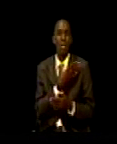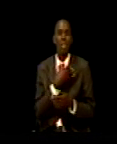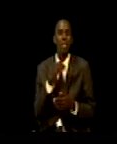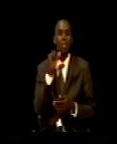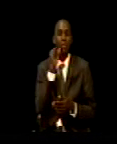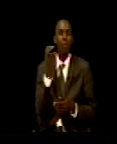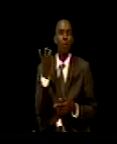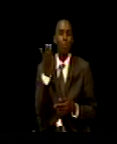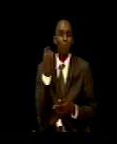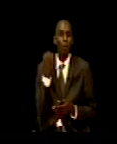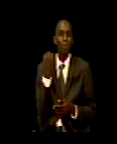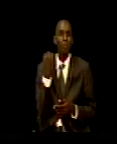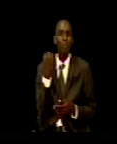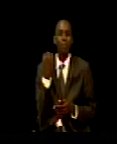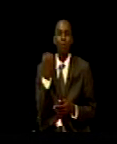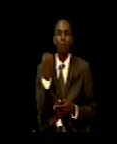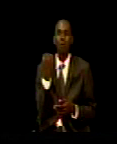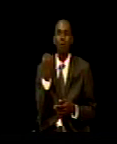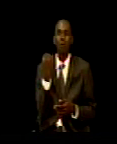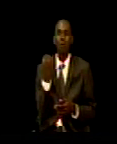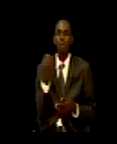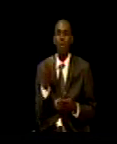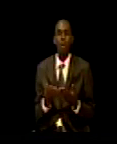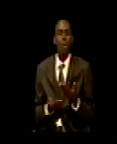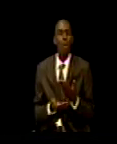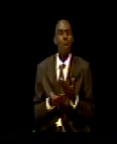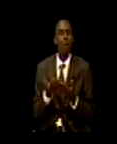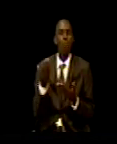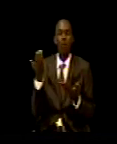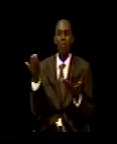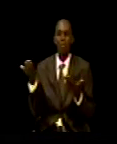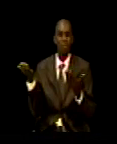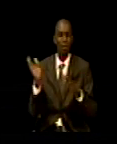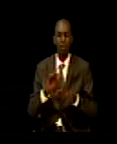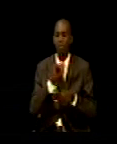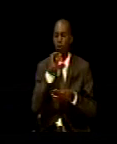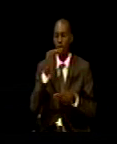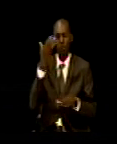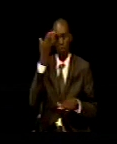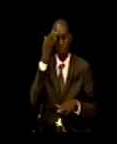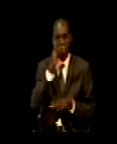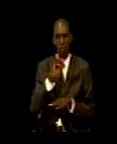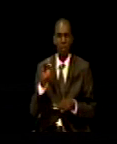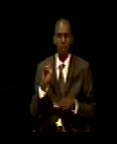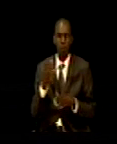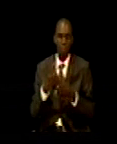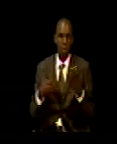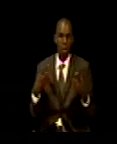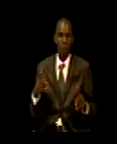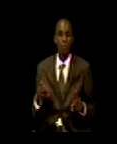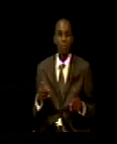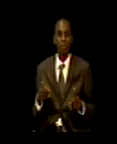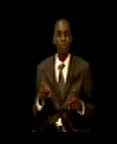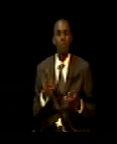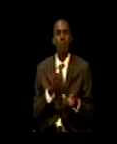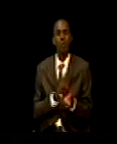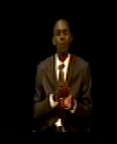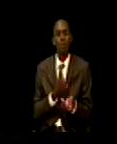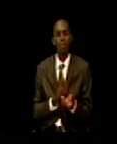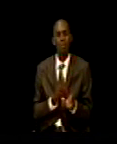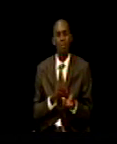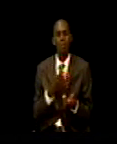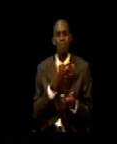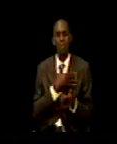completely unconscious. Completely unconscious. Dr. Promise, can you speak? Yes,